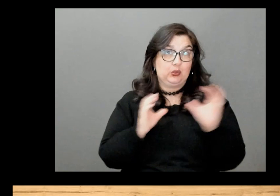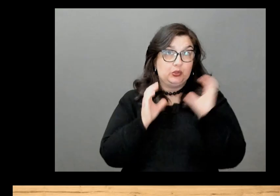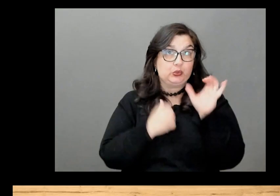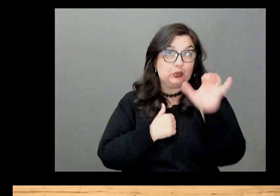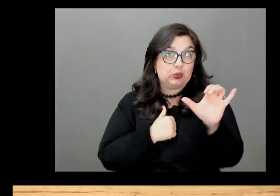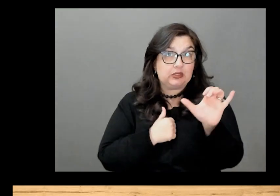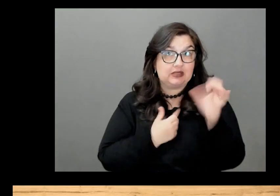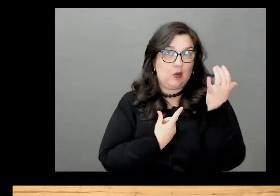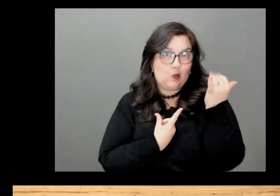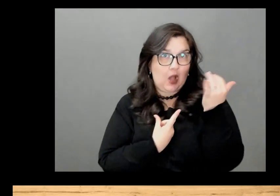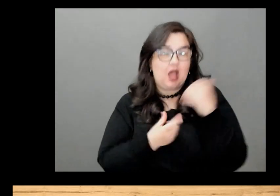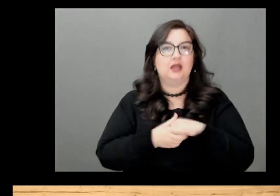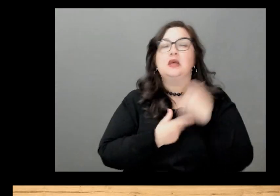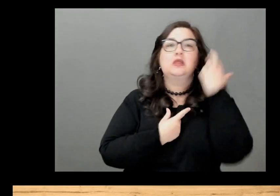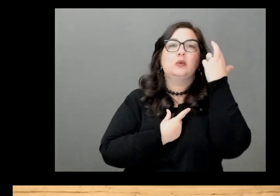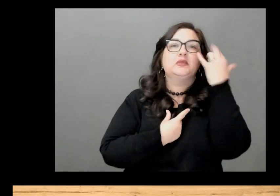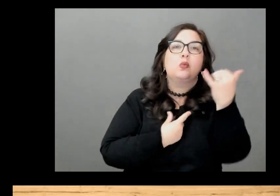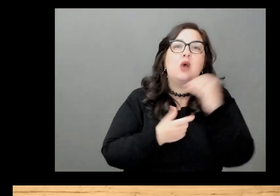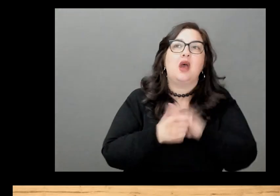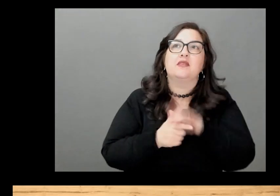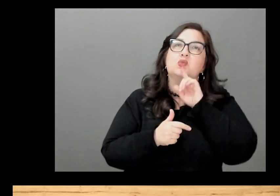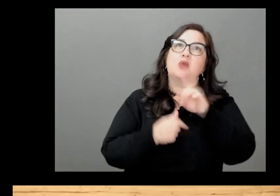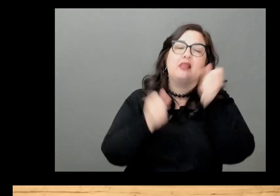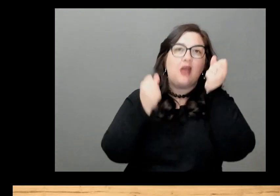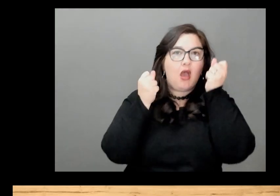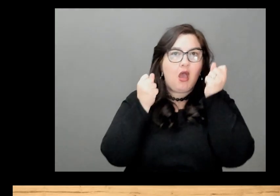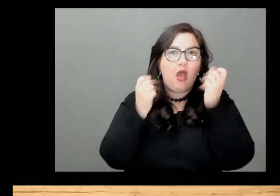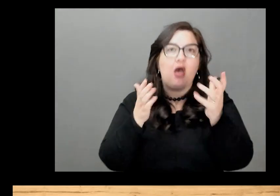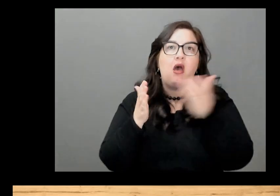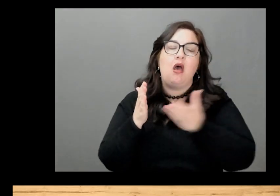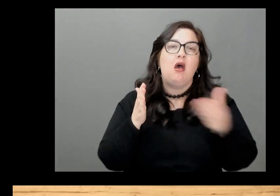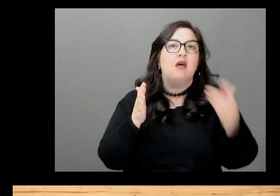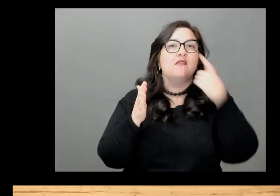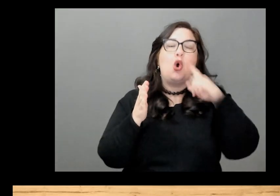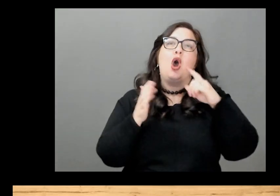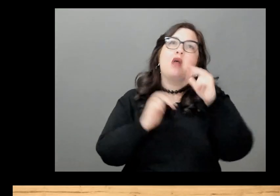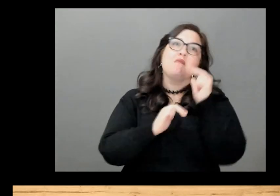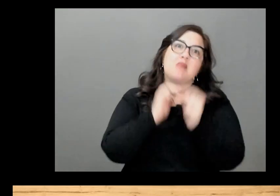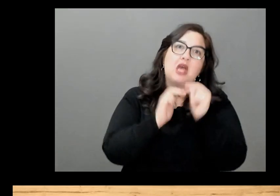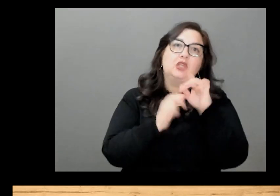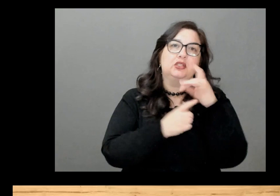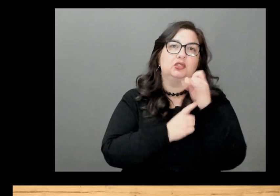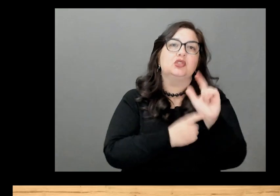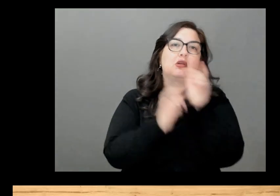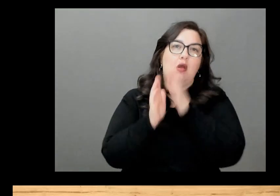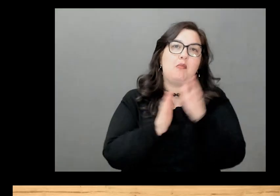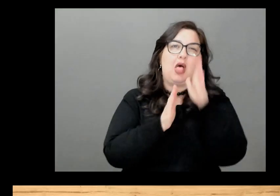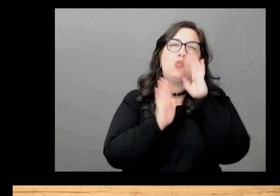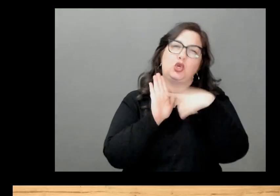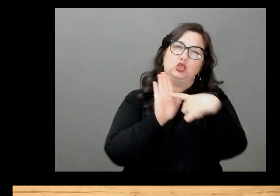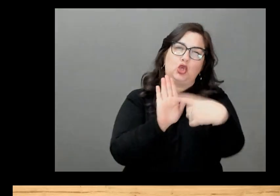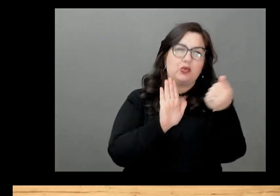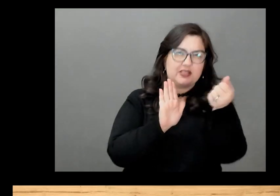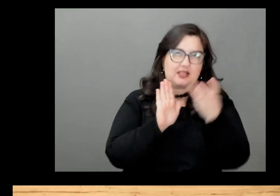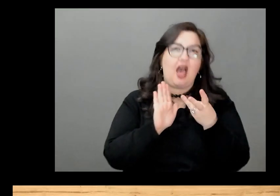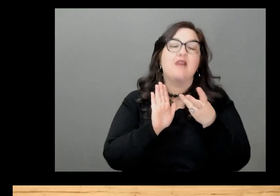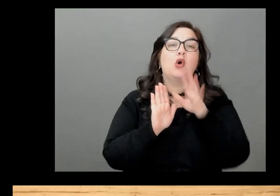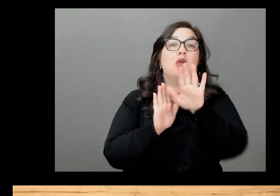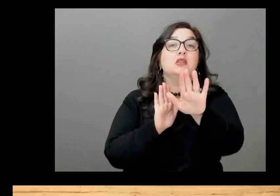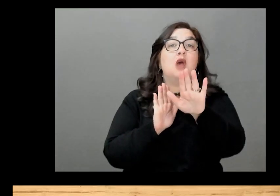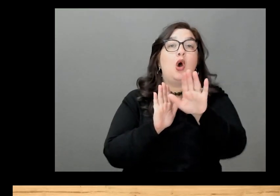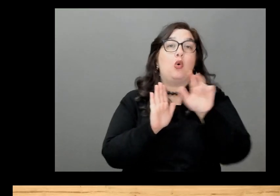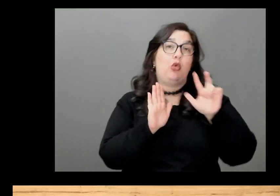did this is because there are a lot of heavy lifts in building a digital twin. And so we'll show you several of those, such as 3D.